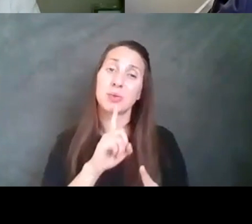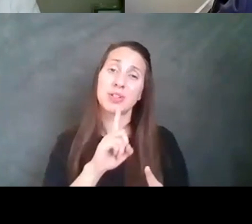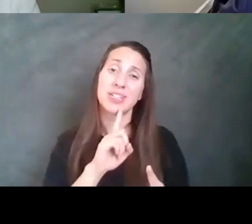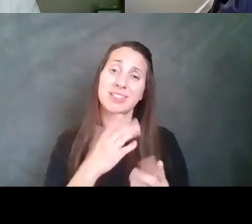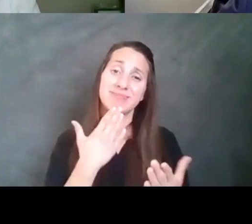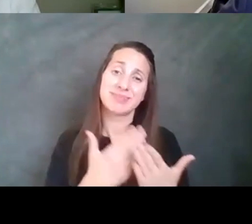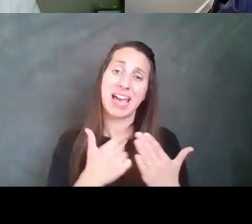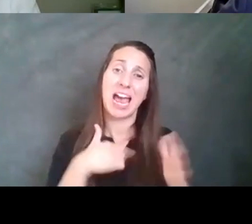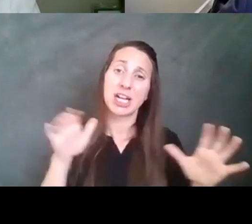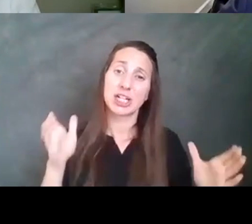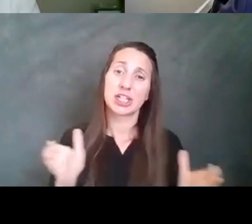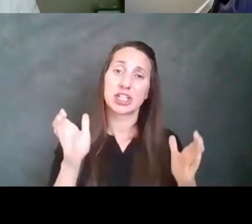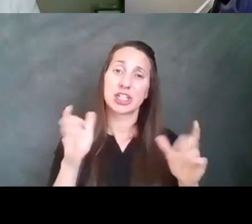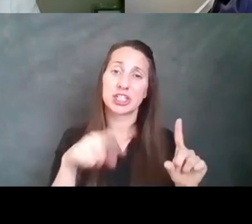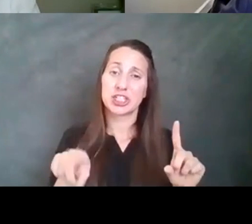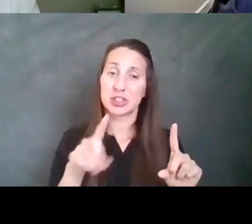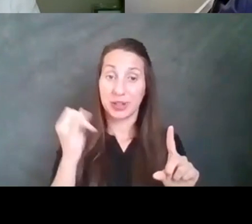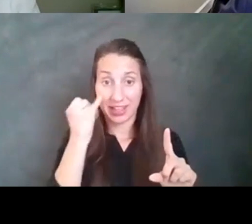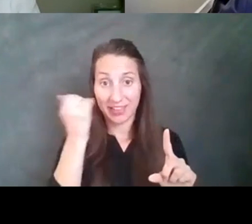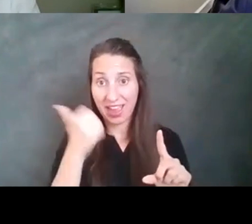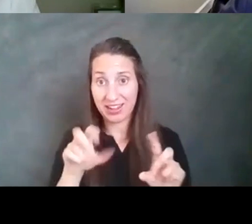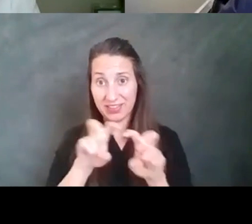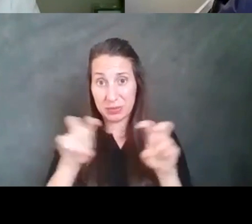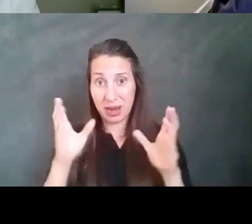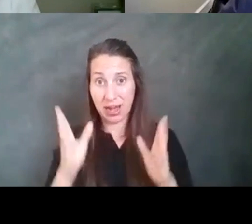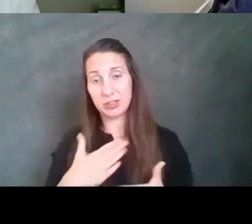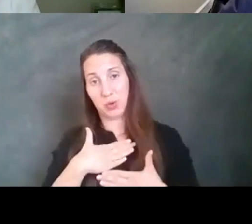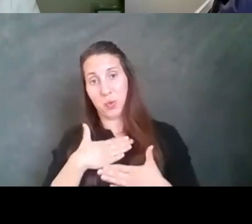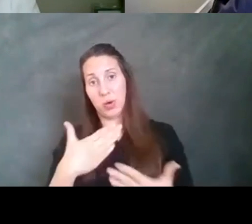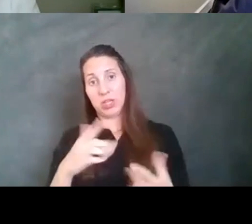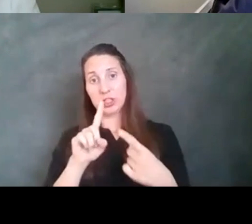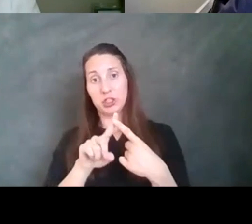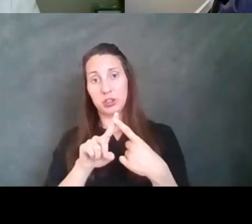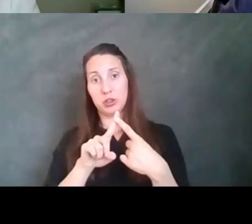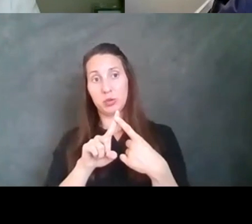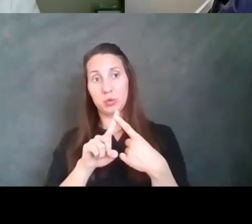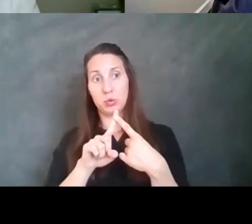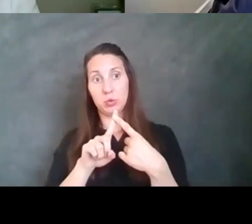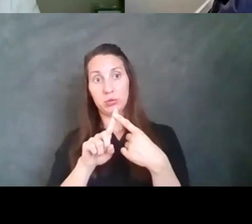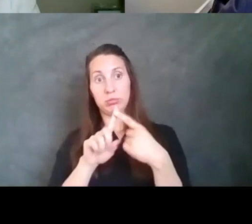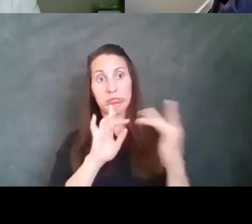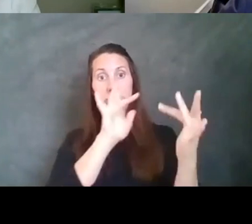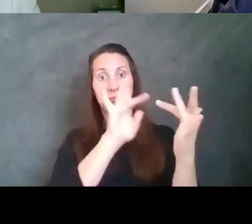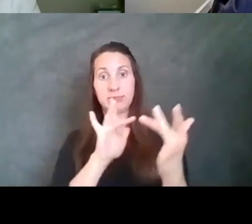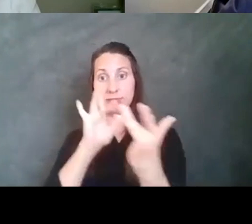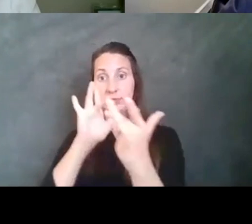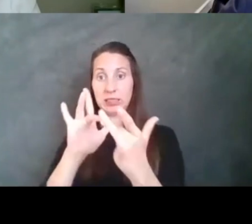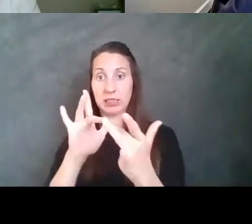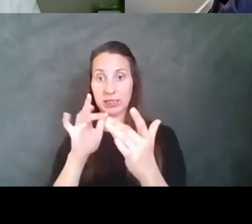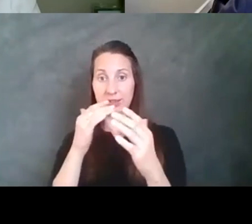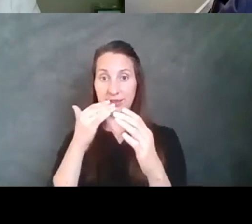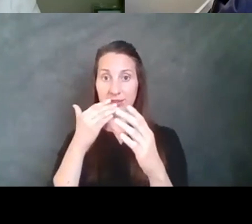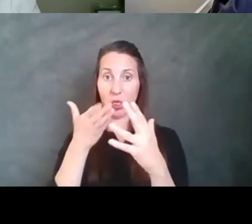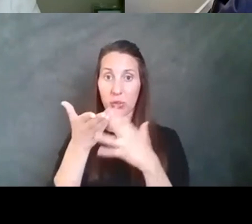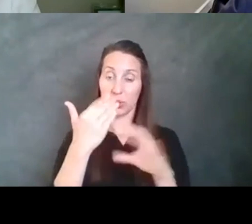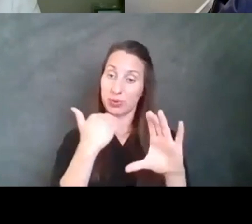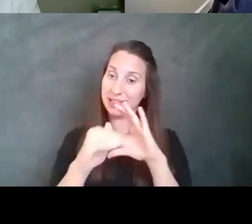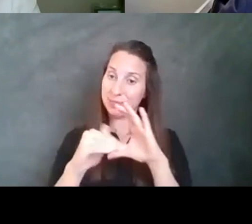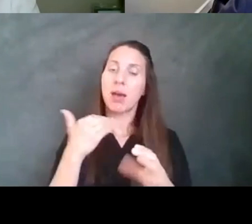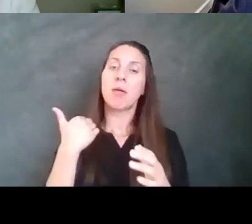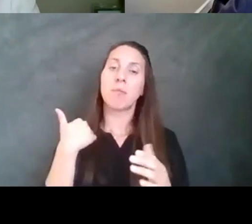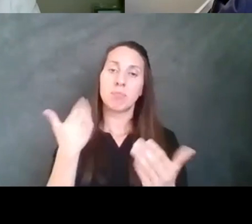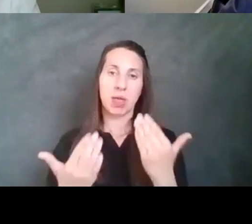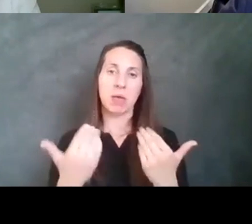you may want, if any of the panelists are willing to be reached out to by email, there might be the opportunity